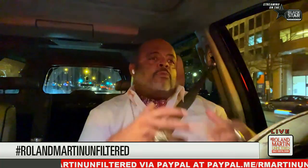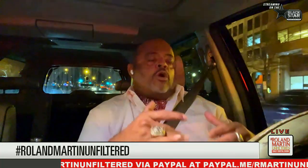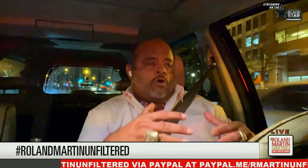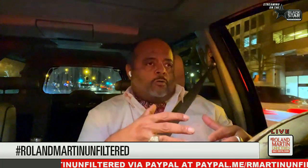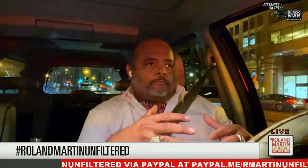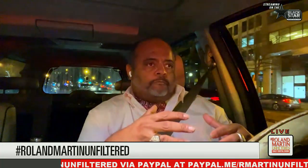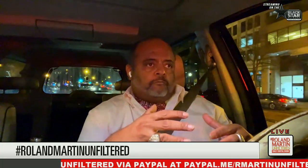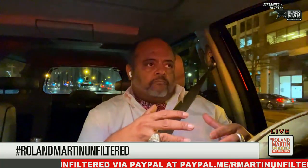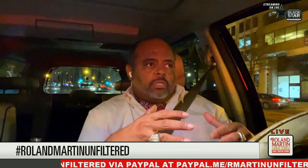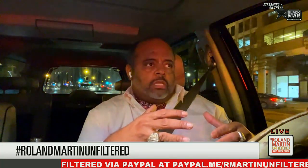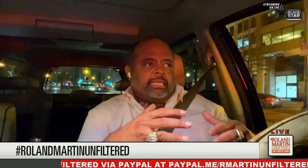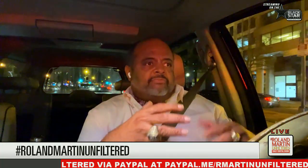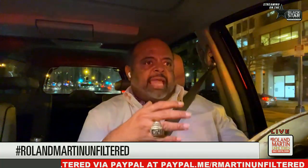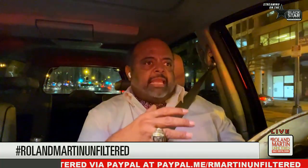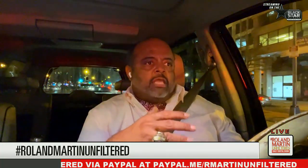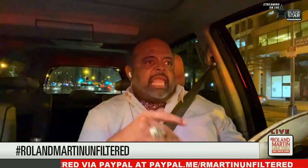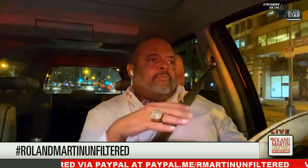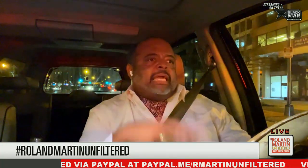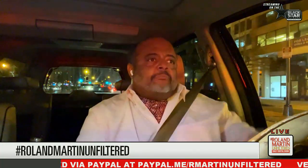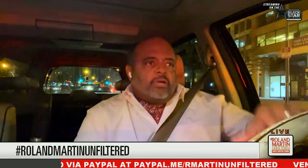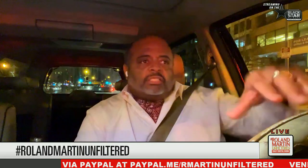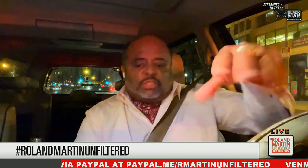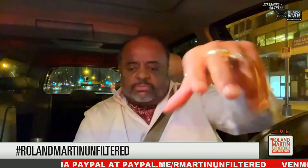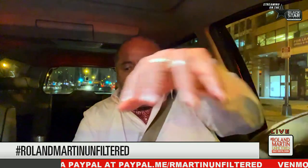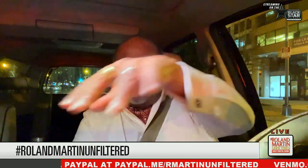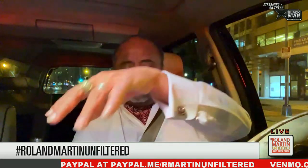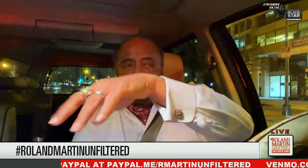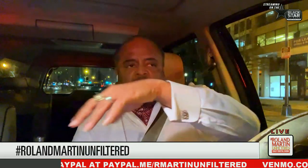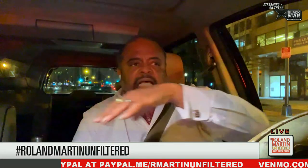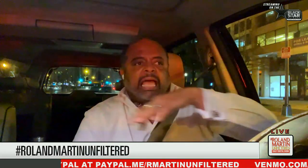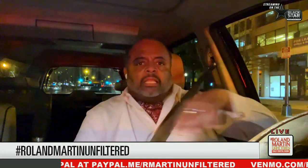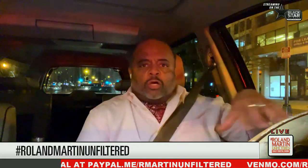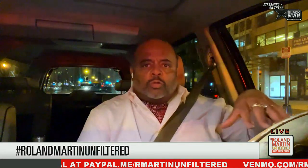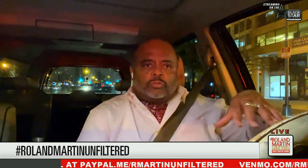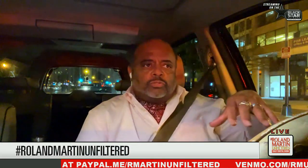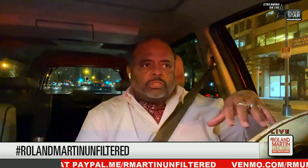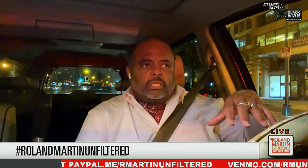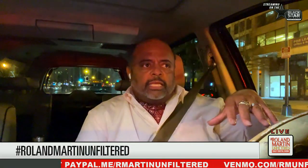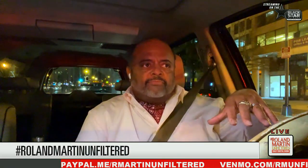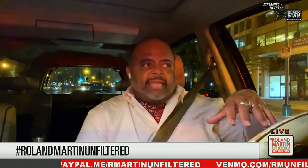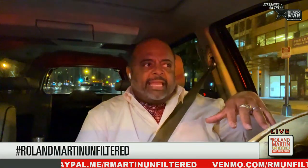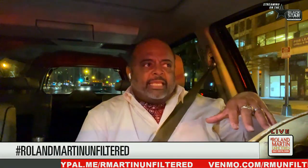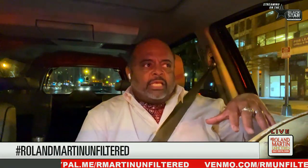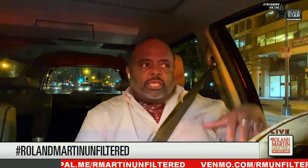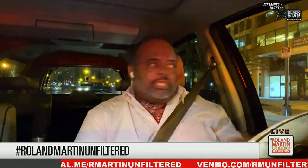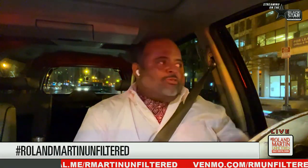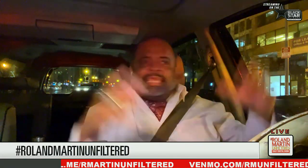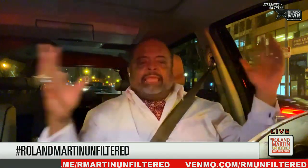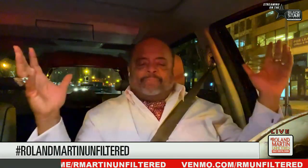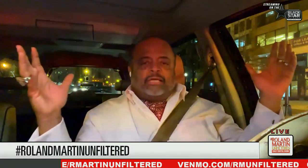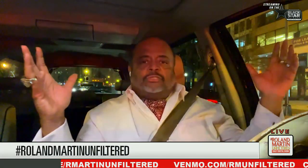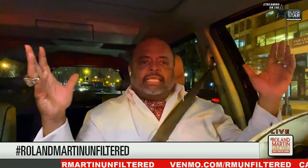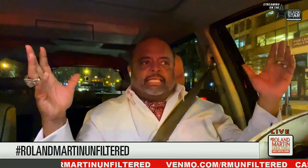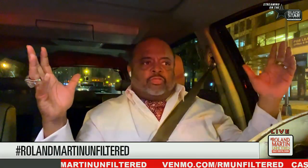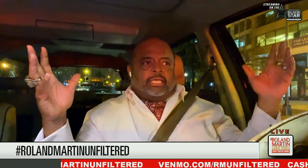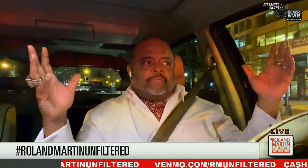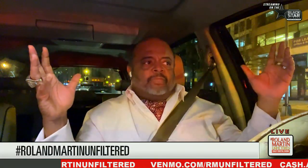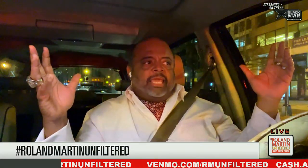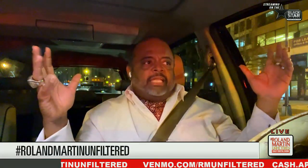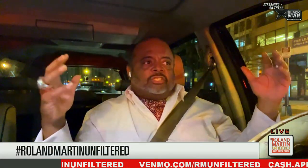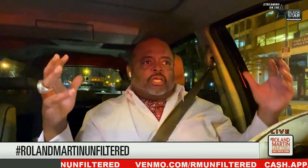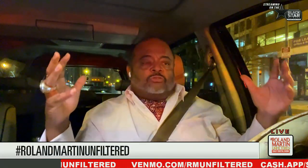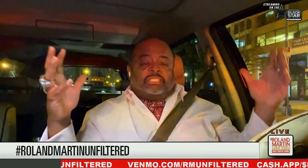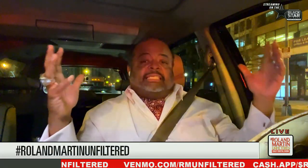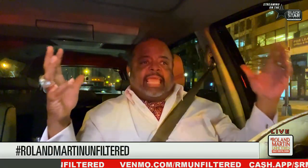so small that, and we got a bunch of small little silos that can't build